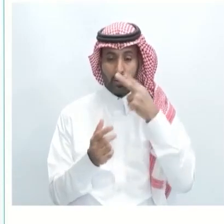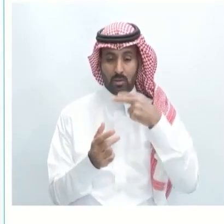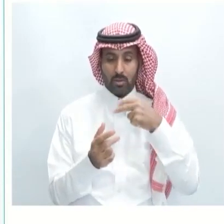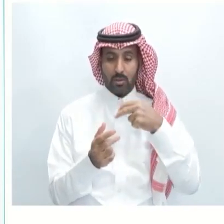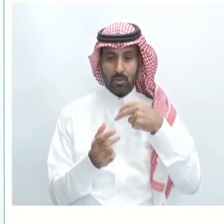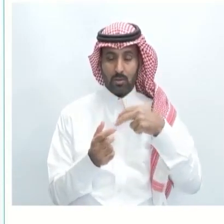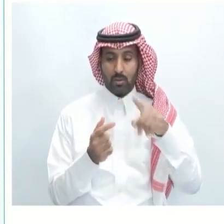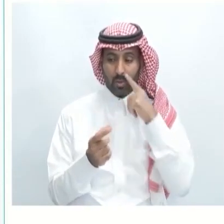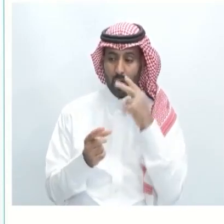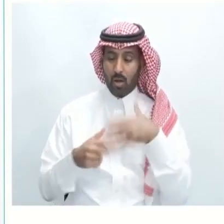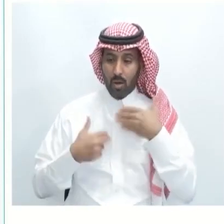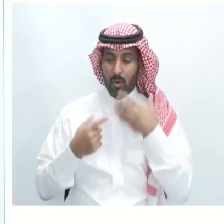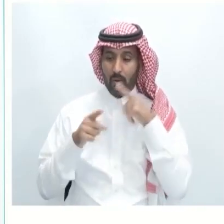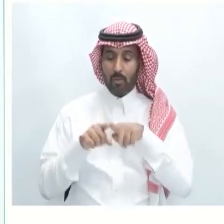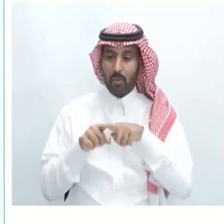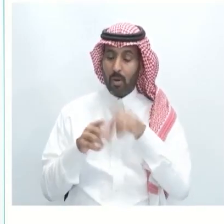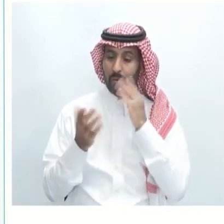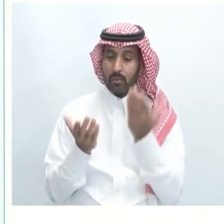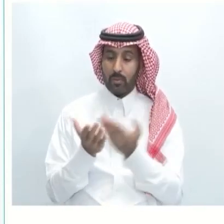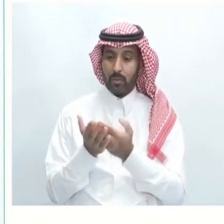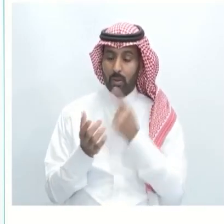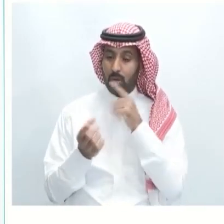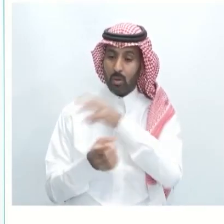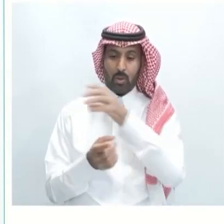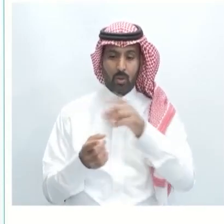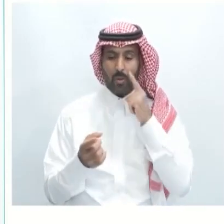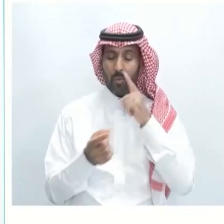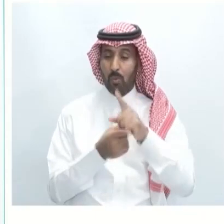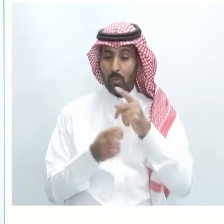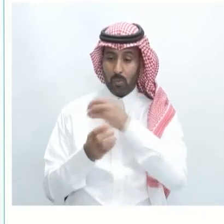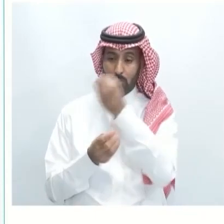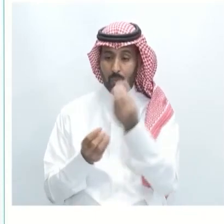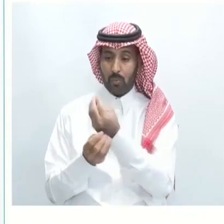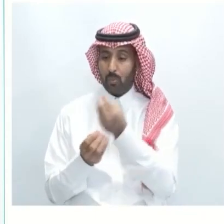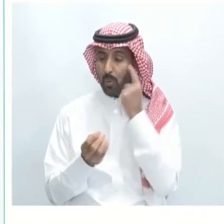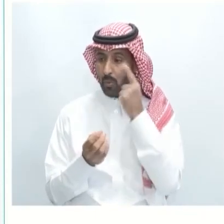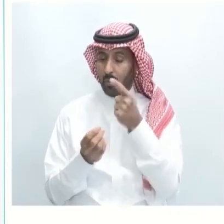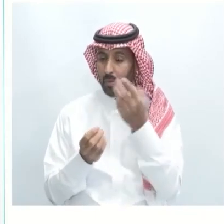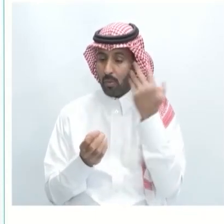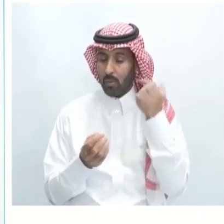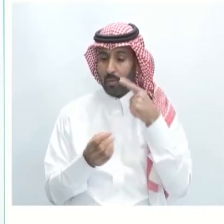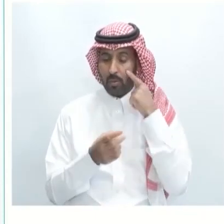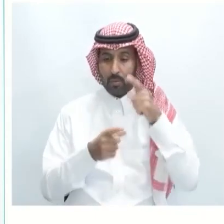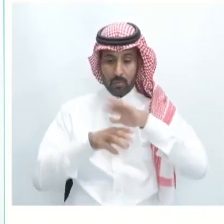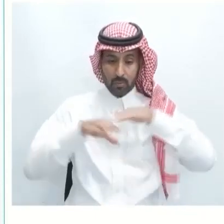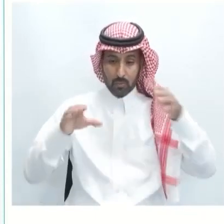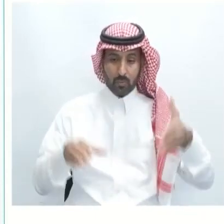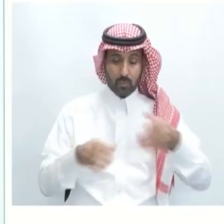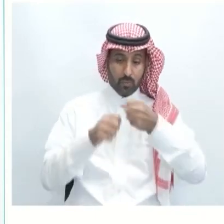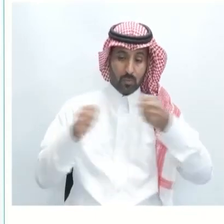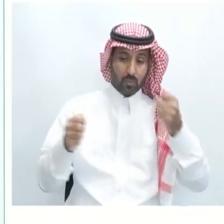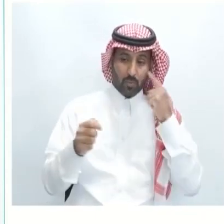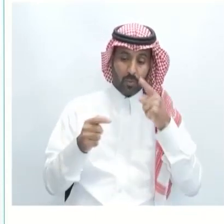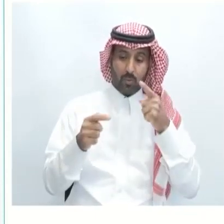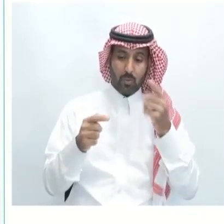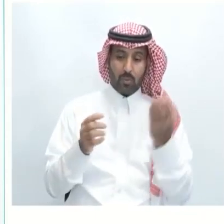for playing tricks and pulling pranks. Many of the most amusing and memorable tricks that have been played on this day have been perpetrated by